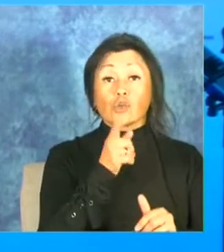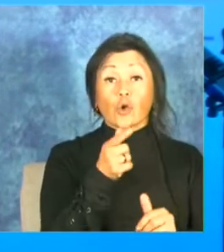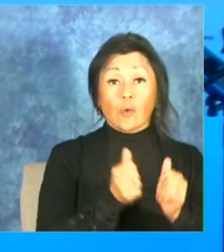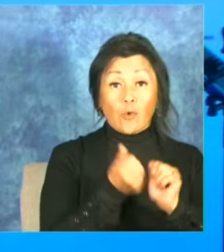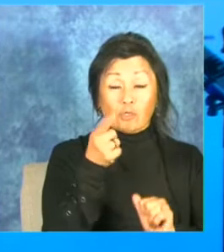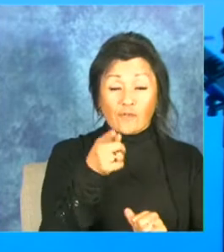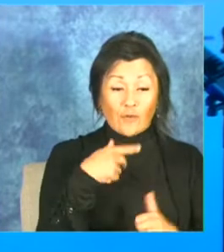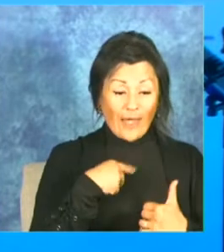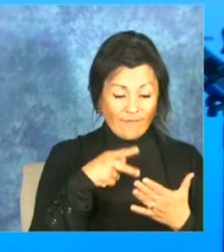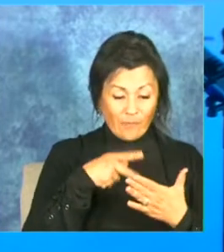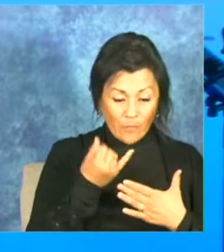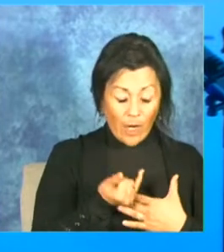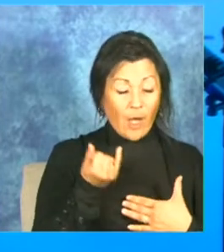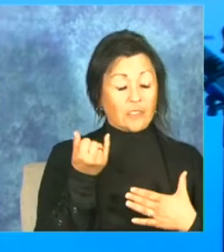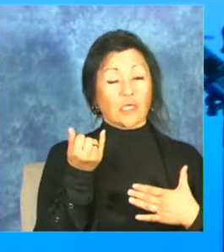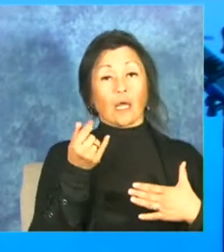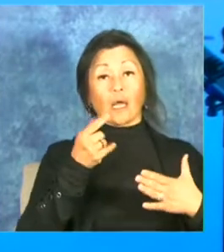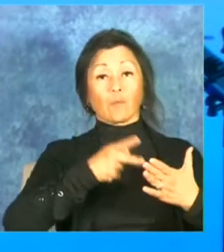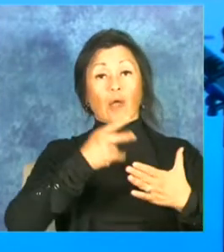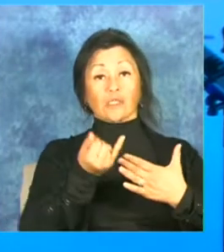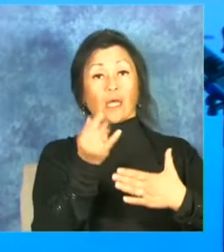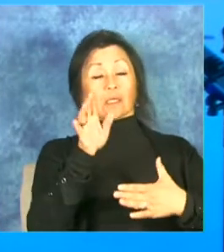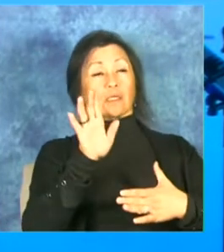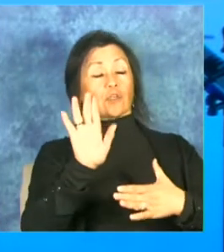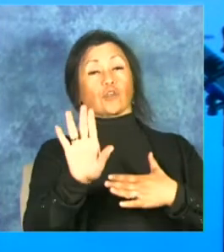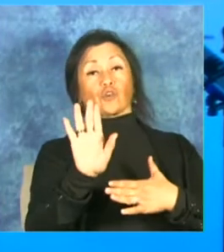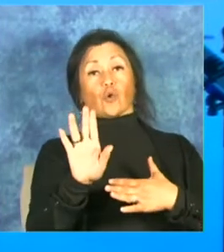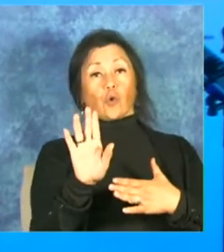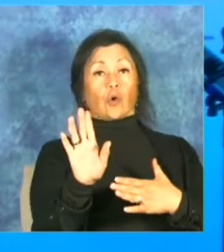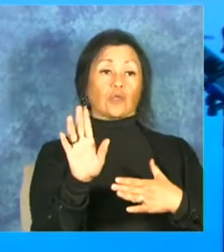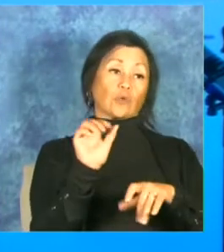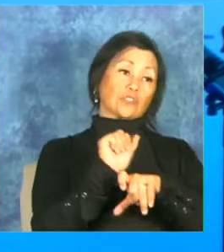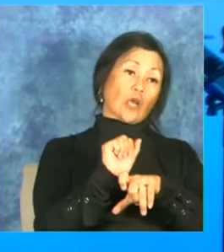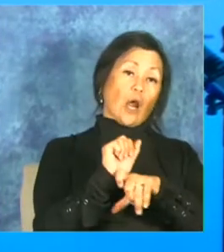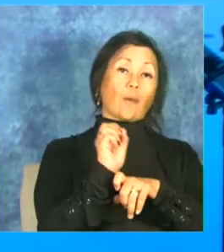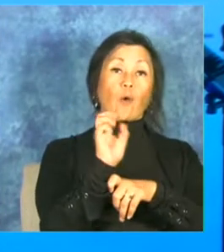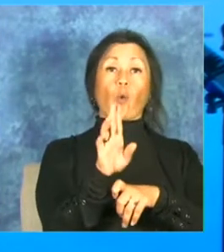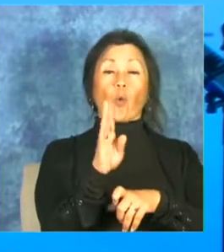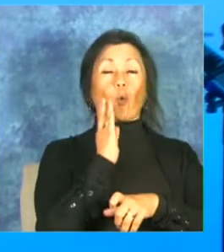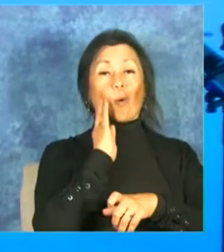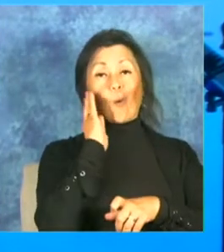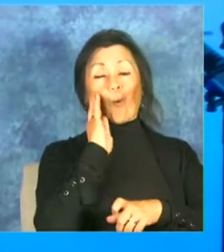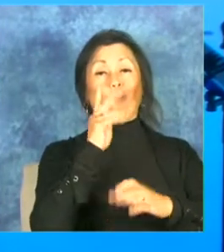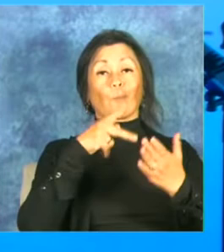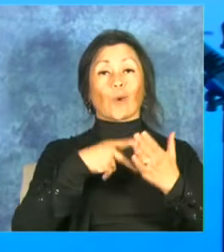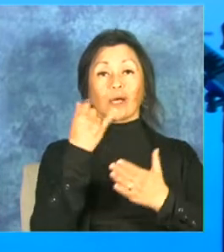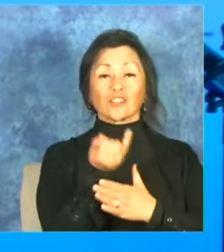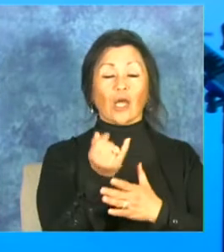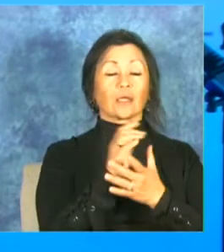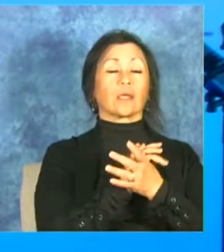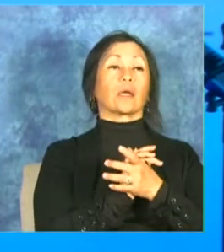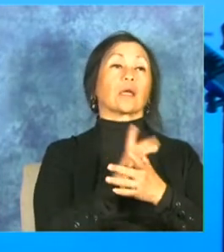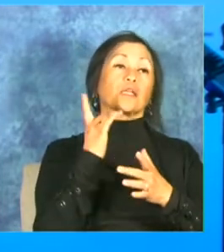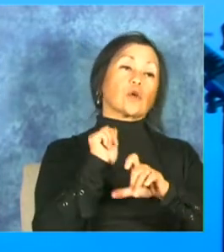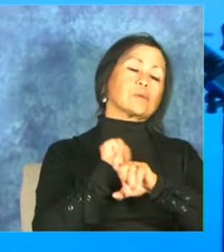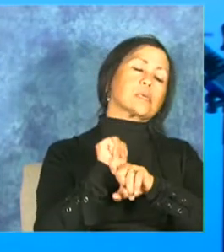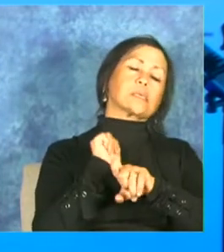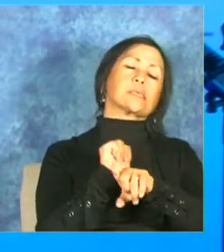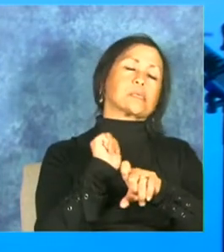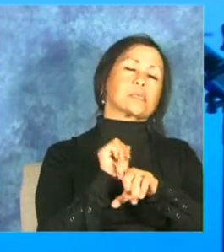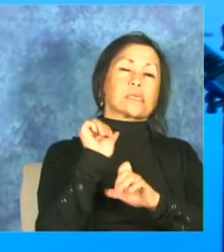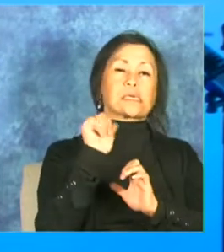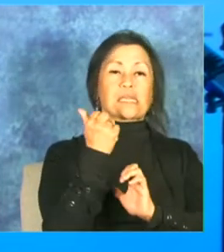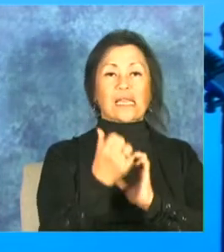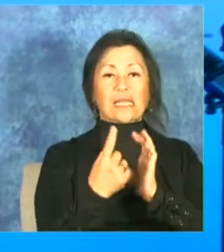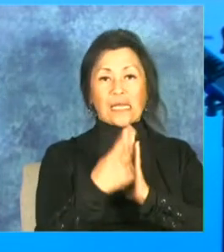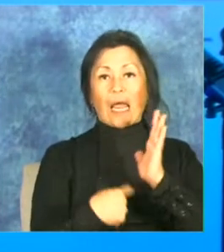have a project, either in your secular job or on a home project, and you work 10